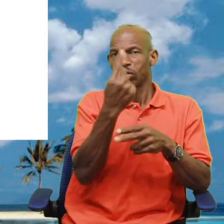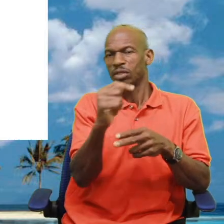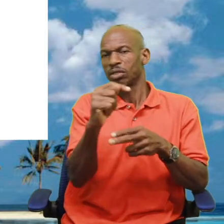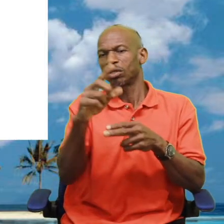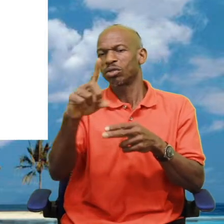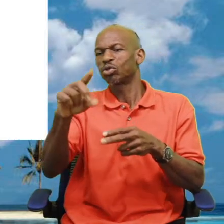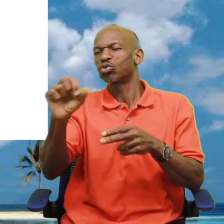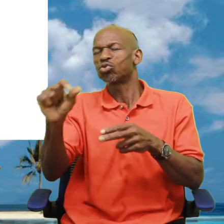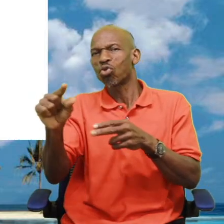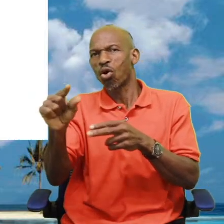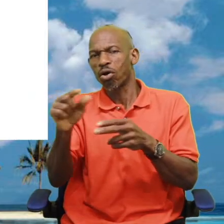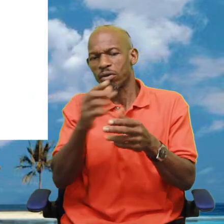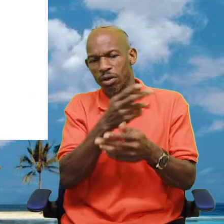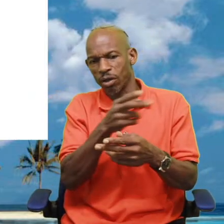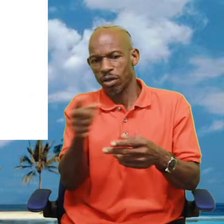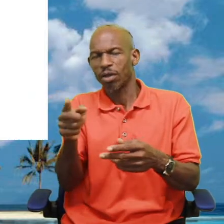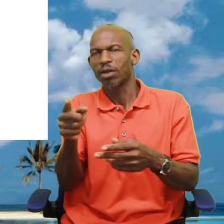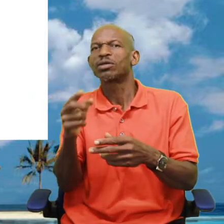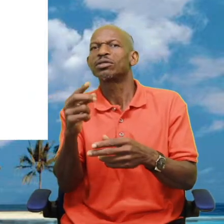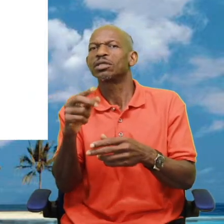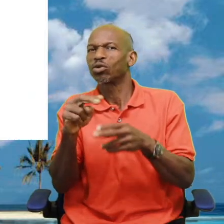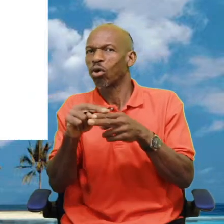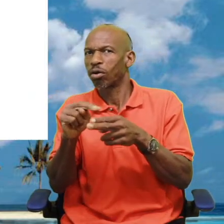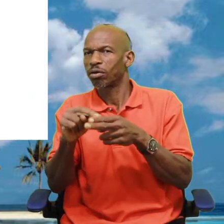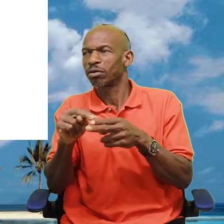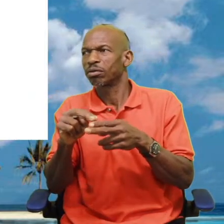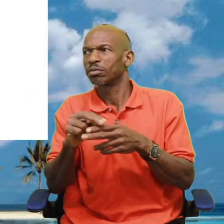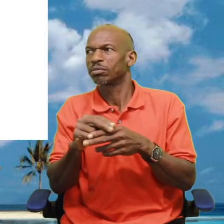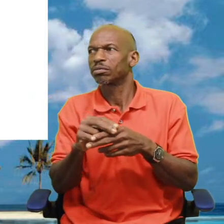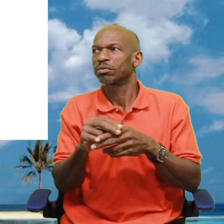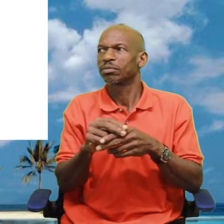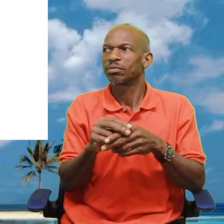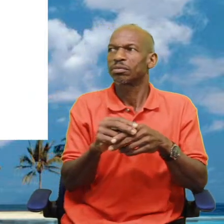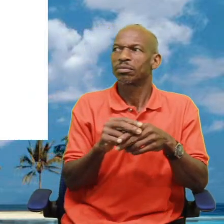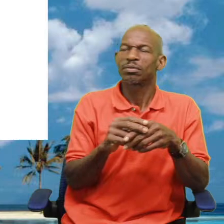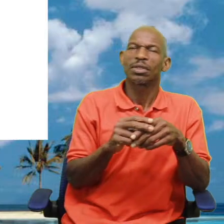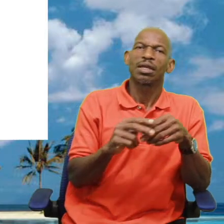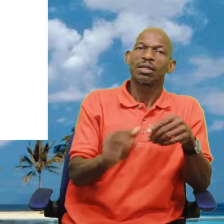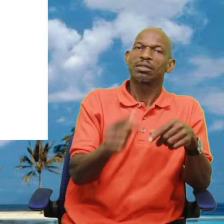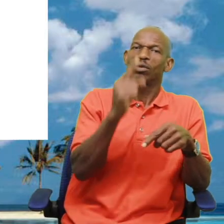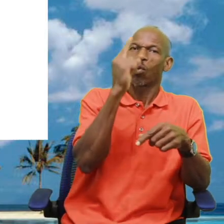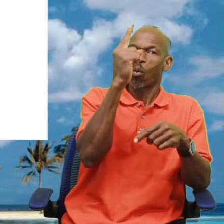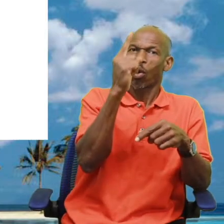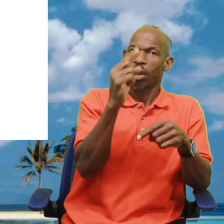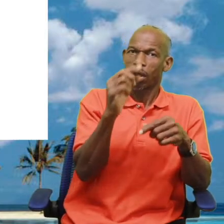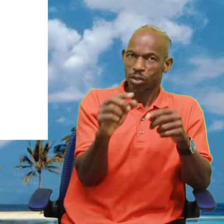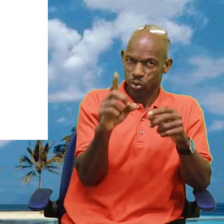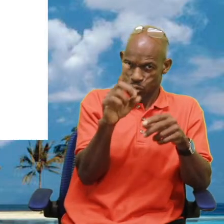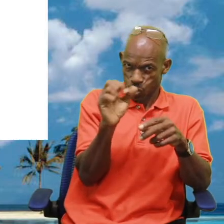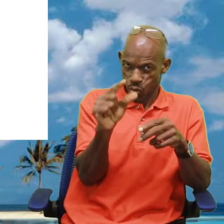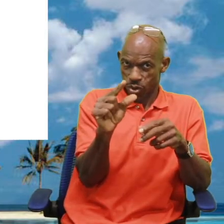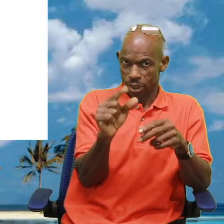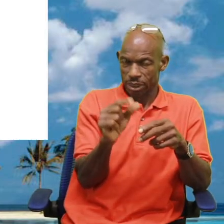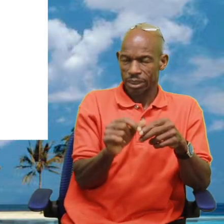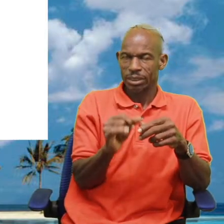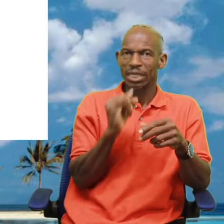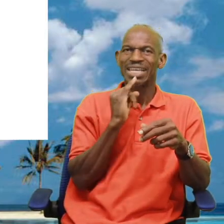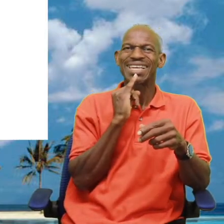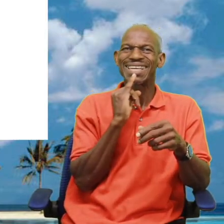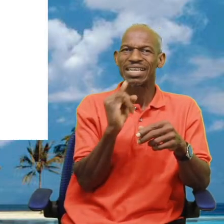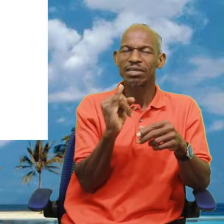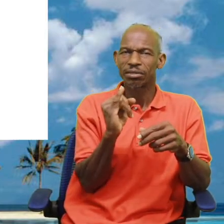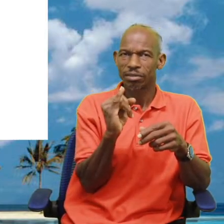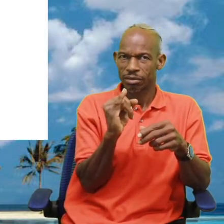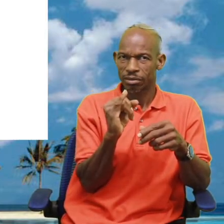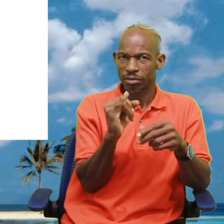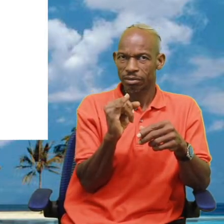And because it is one dog, we use the word is. Is not a word that we use in